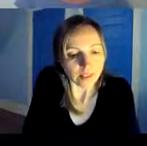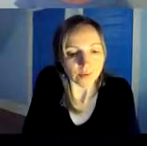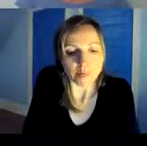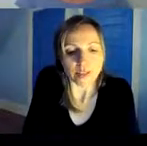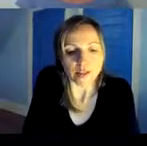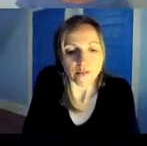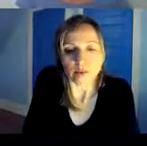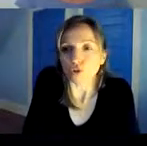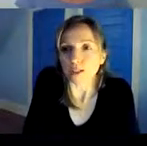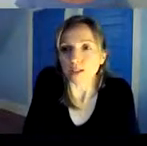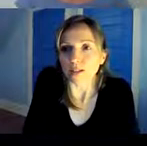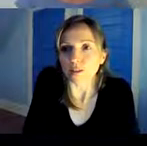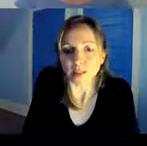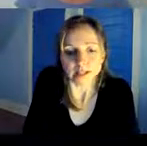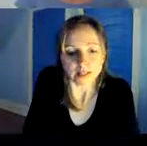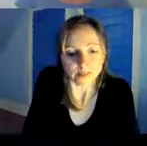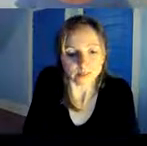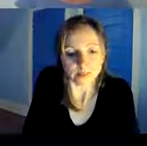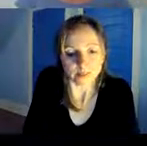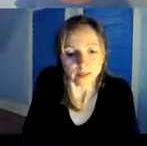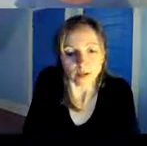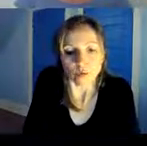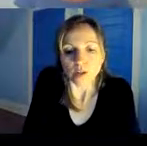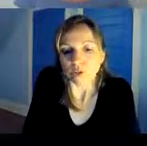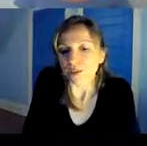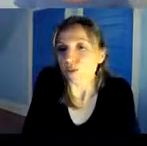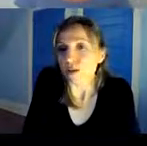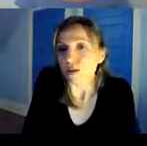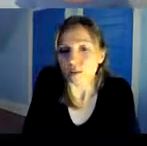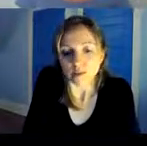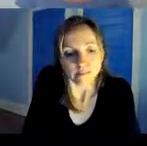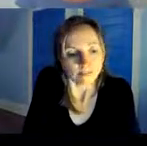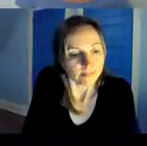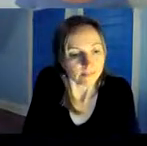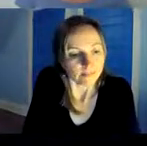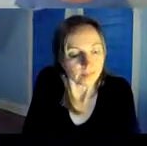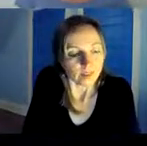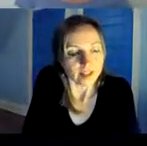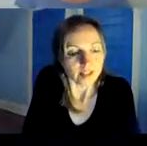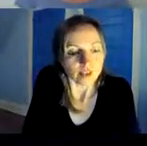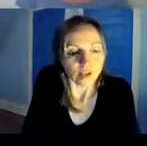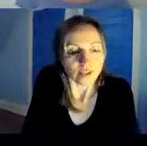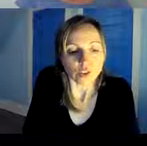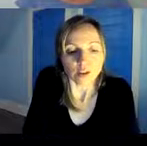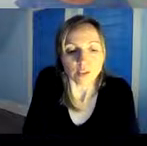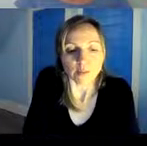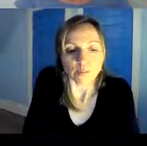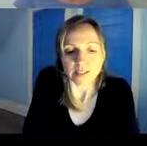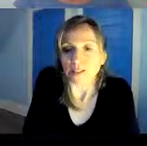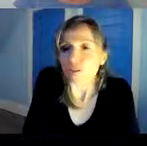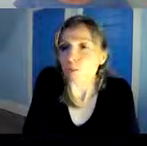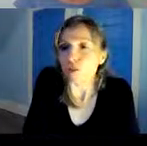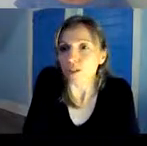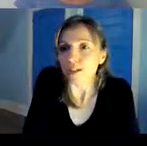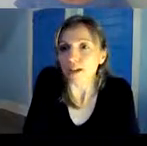growing vine that wraps itself around trees and other plants, or it trails on the ground. The vines can strangle soft stemmed